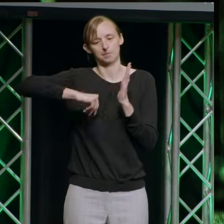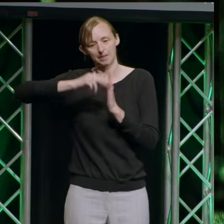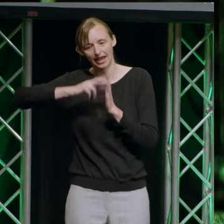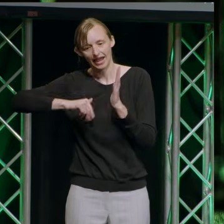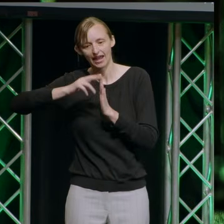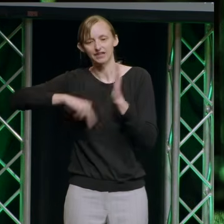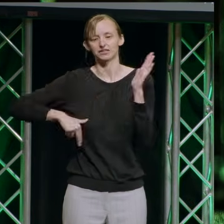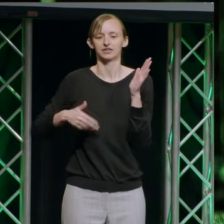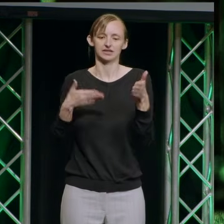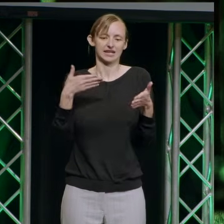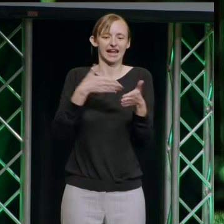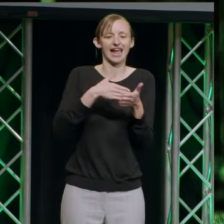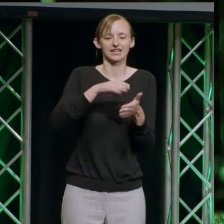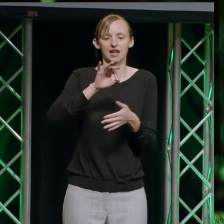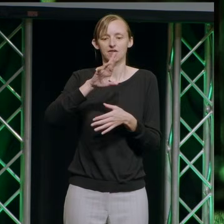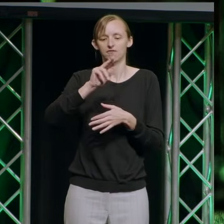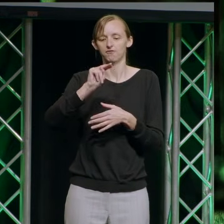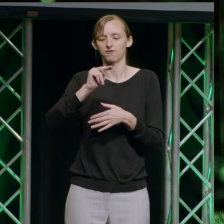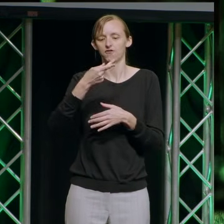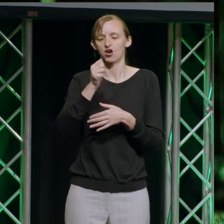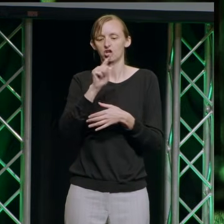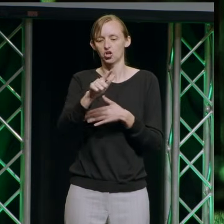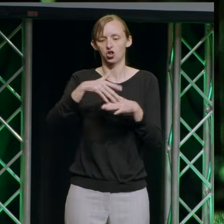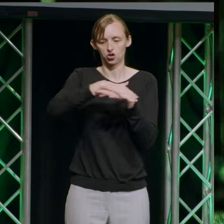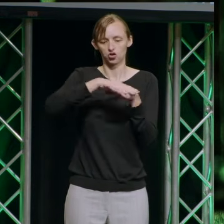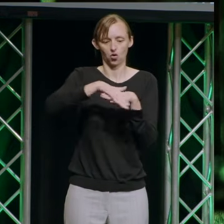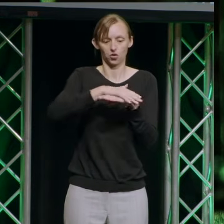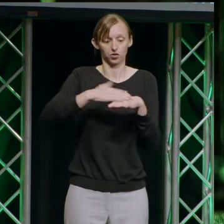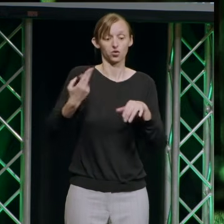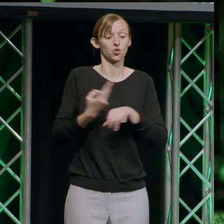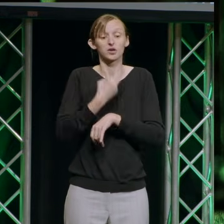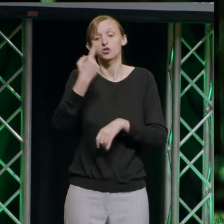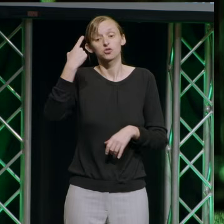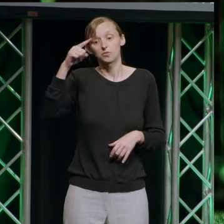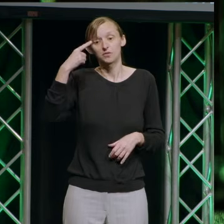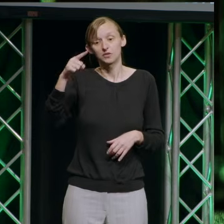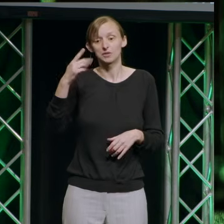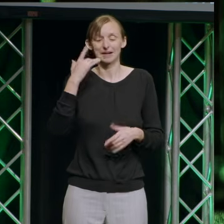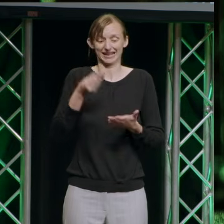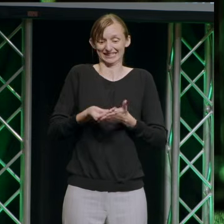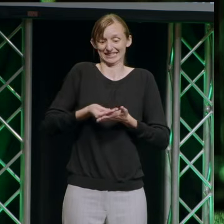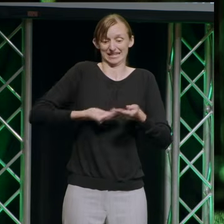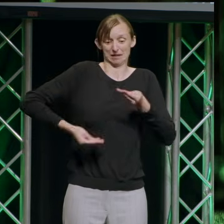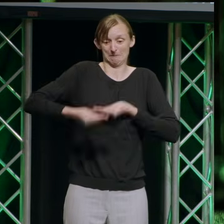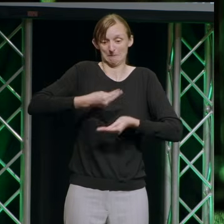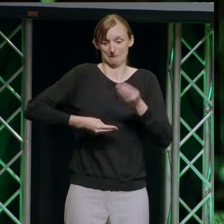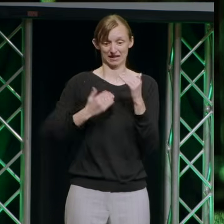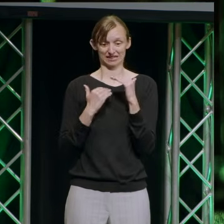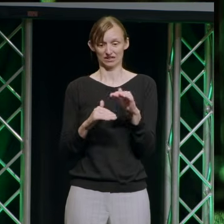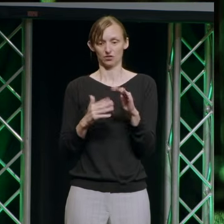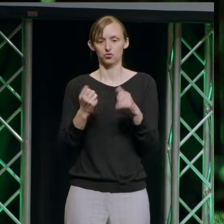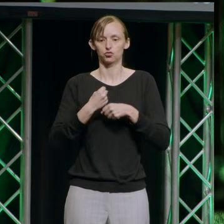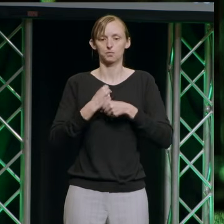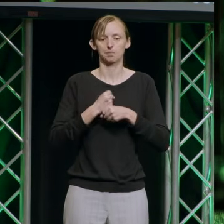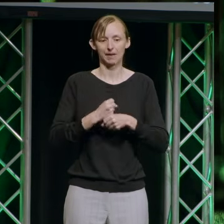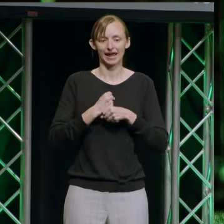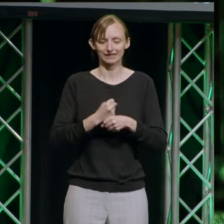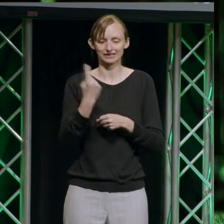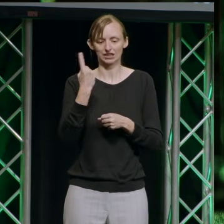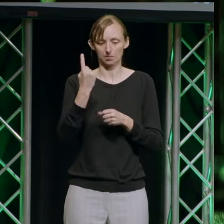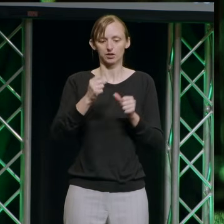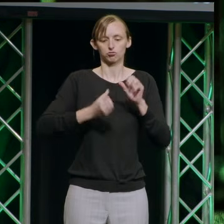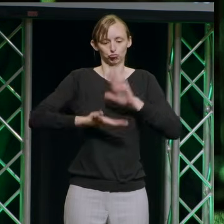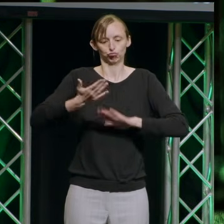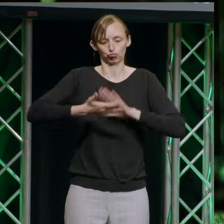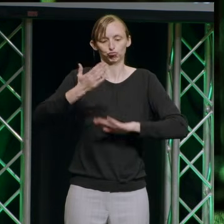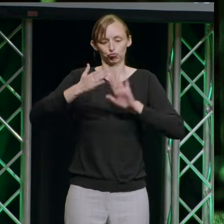and antifungal coatings. And the reason why we've used them is, given the budget that we had, we wanted to create a functional material, and we